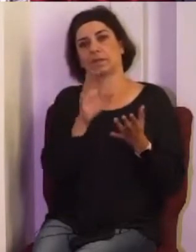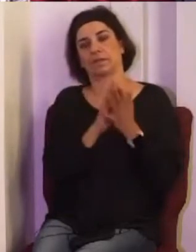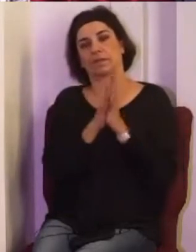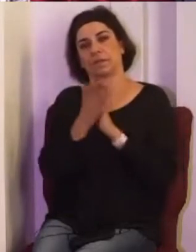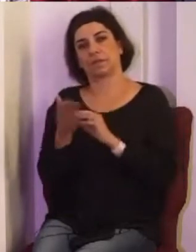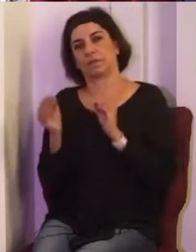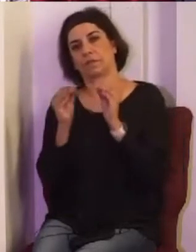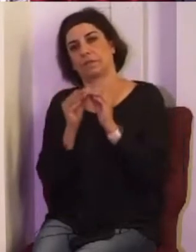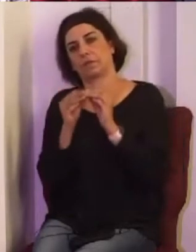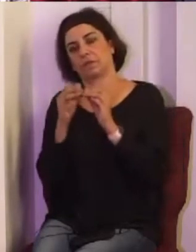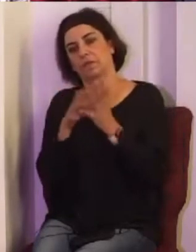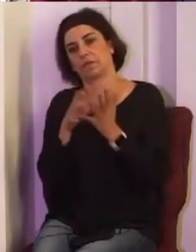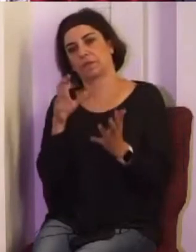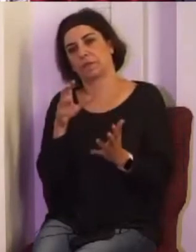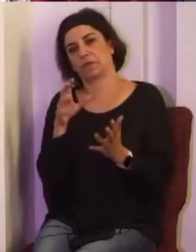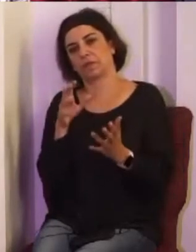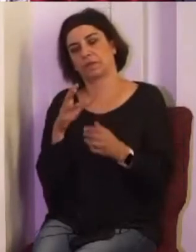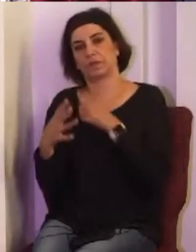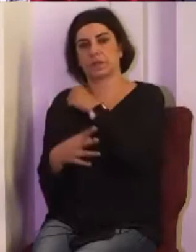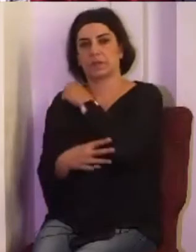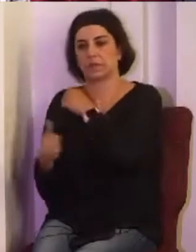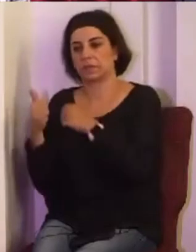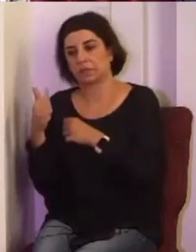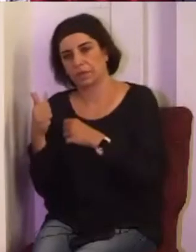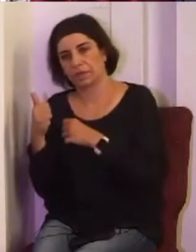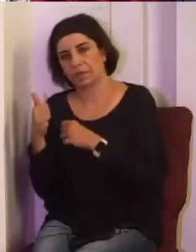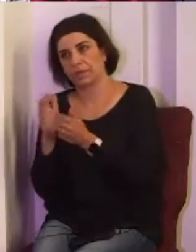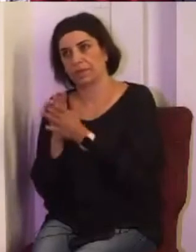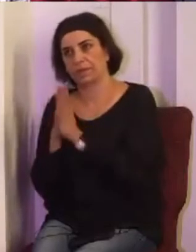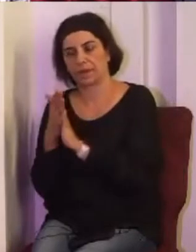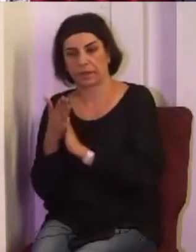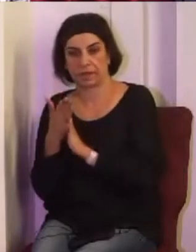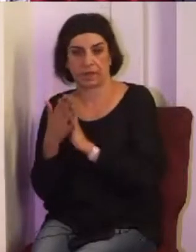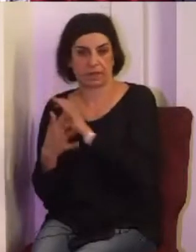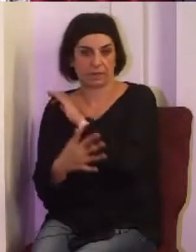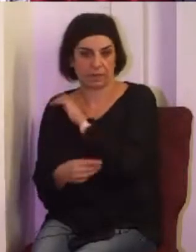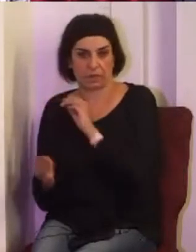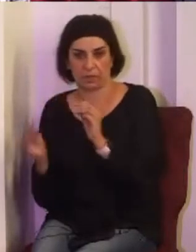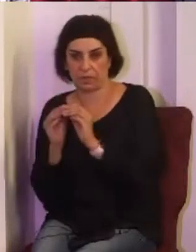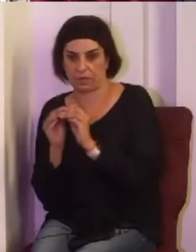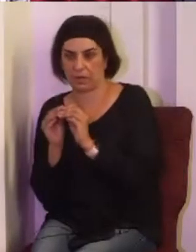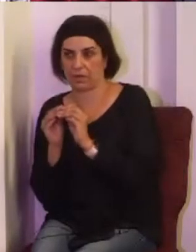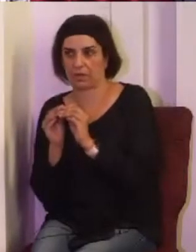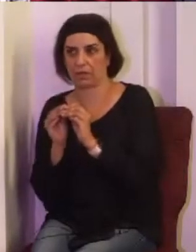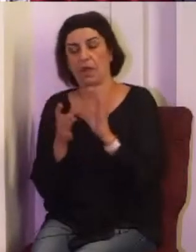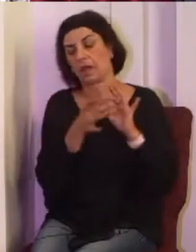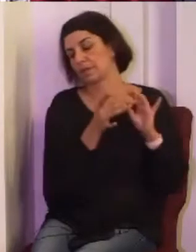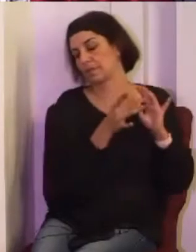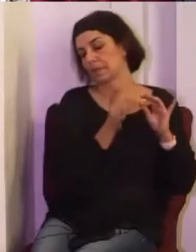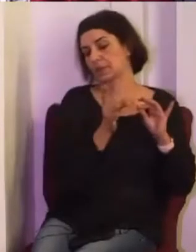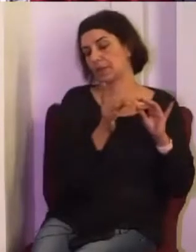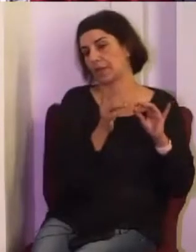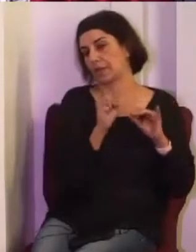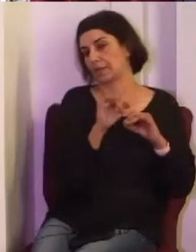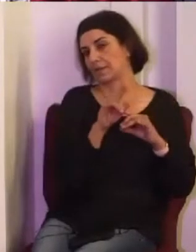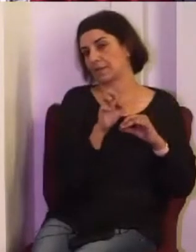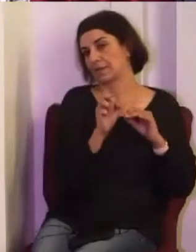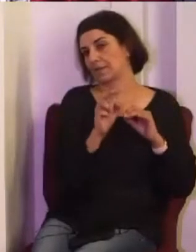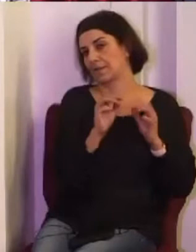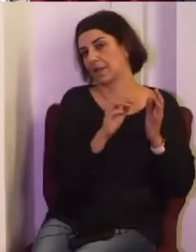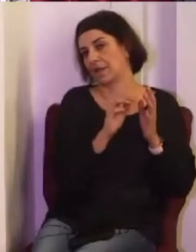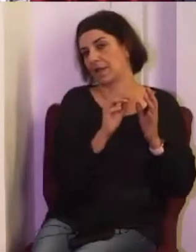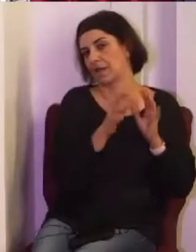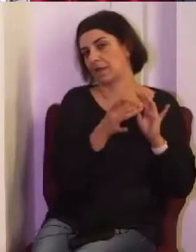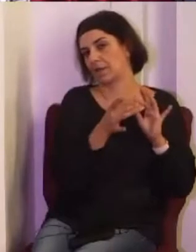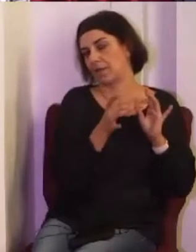poorer. But you know, that's not really what I came to talk about today. I just thought I'd mention that as a side note. I'll let